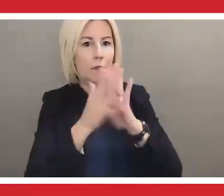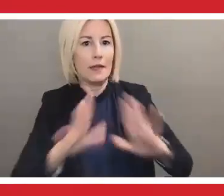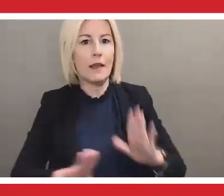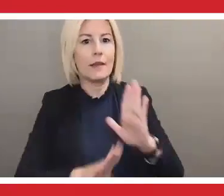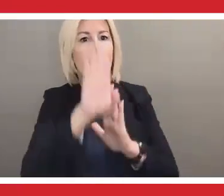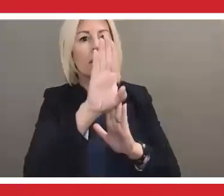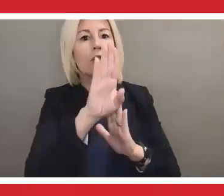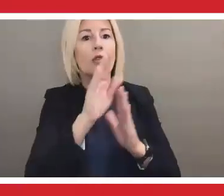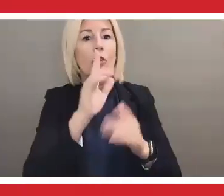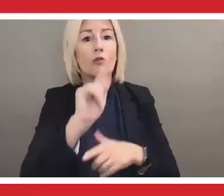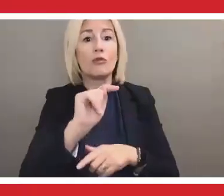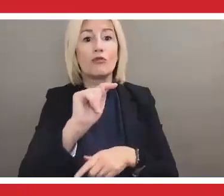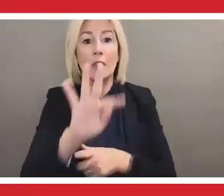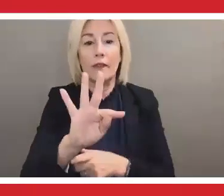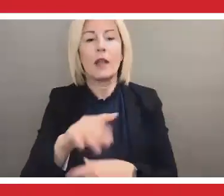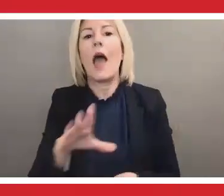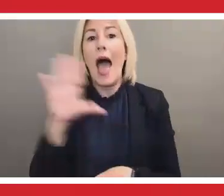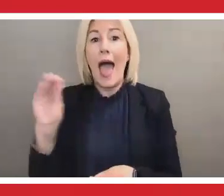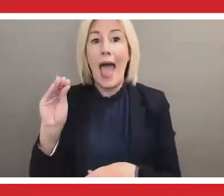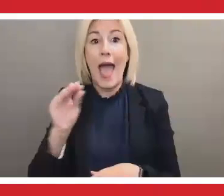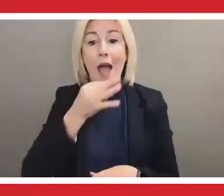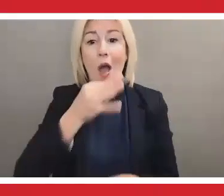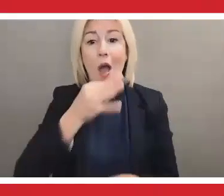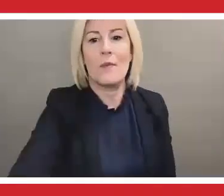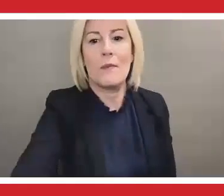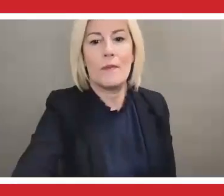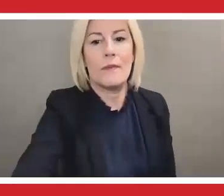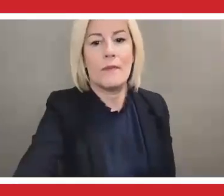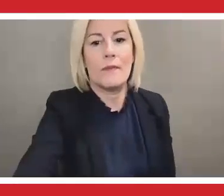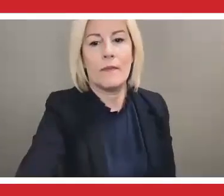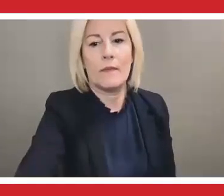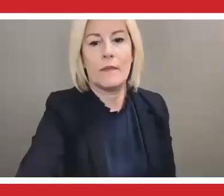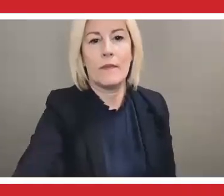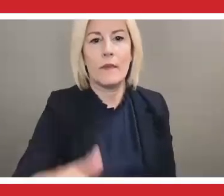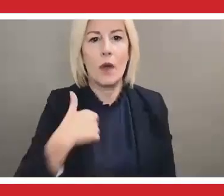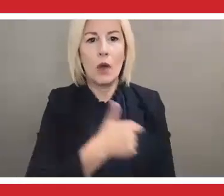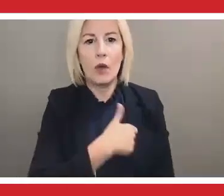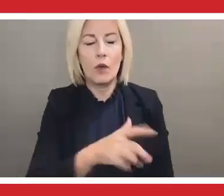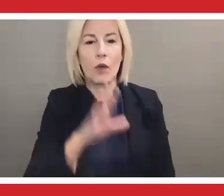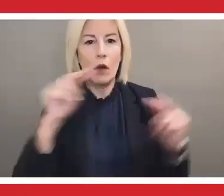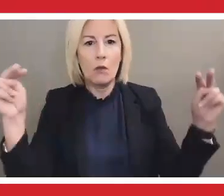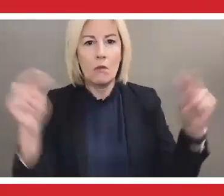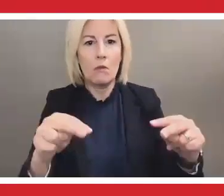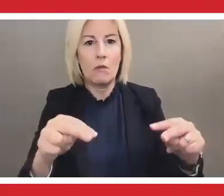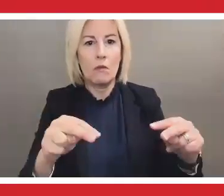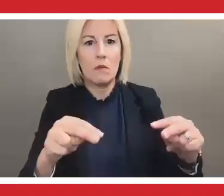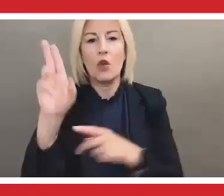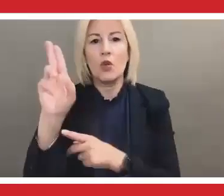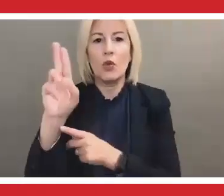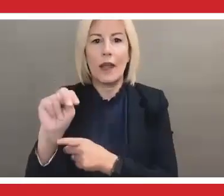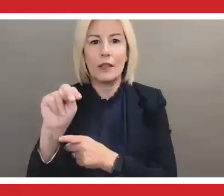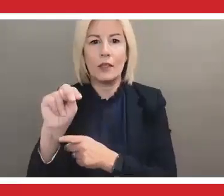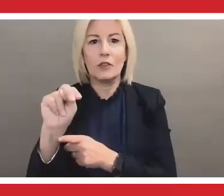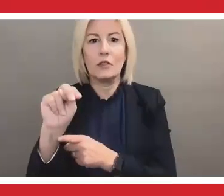Fund, and coming up during this dynamic interactive dialogue, we're going to take a closer look at the United Nations